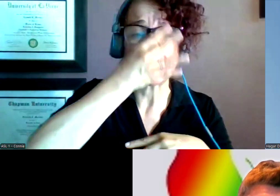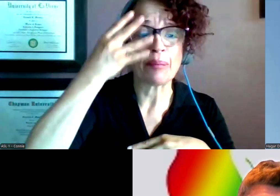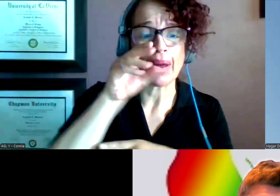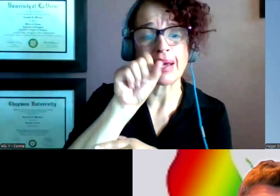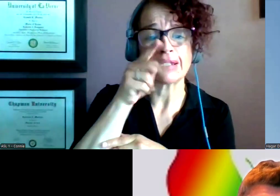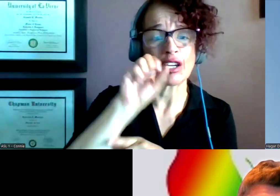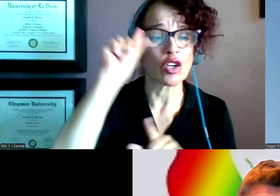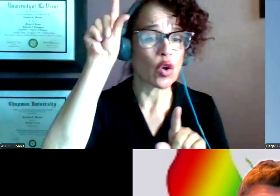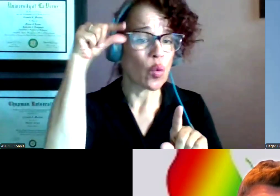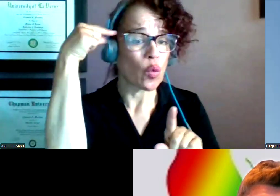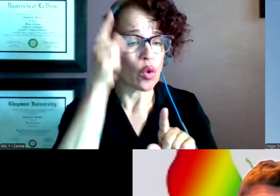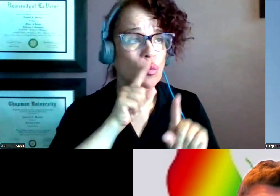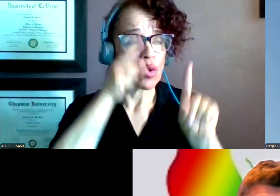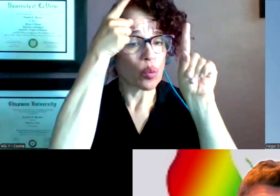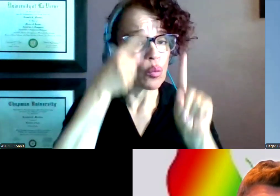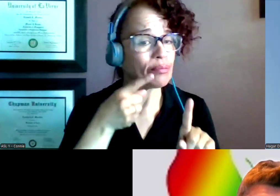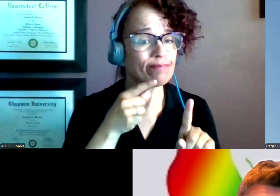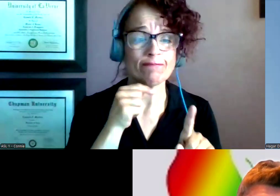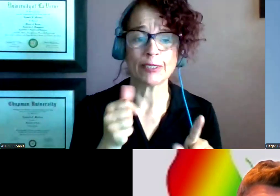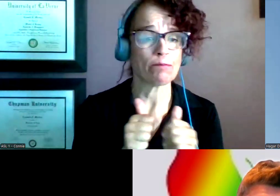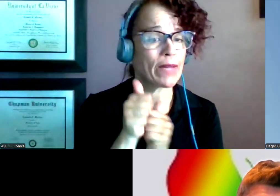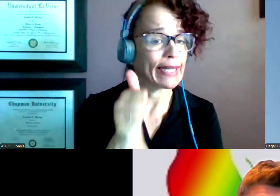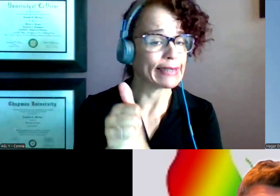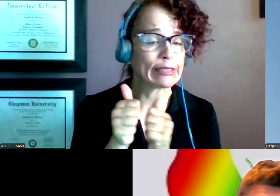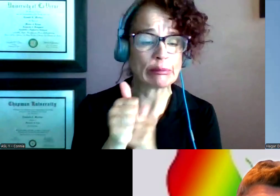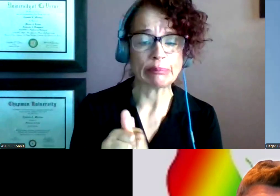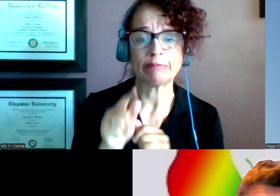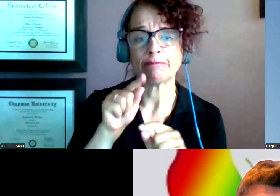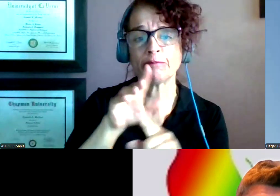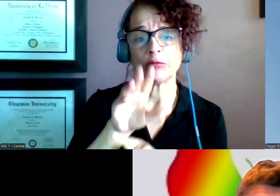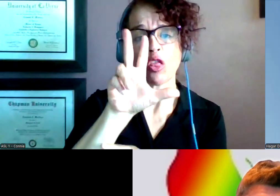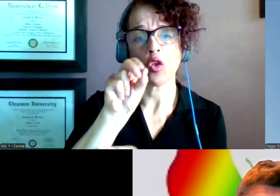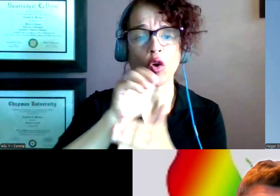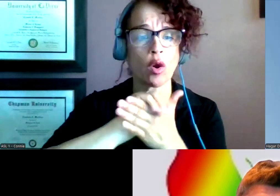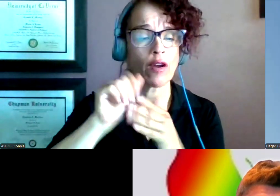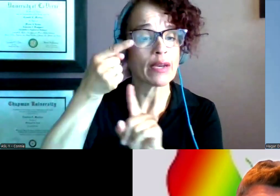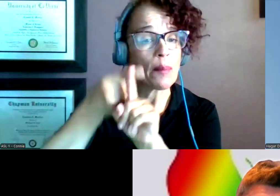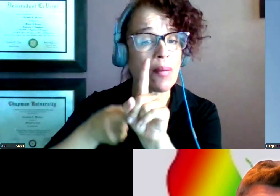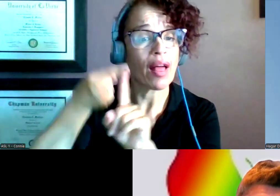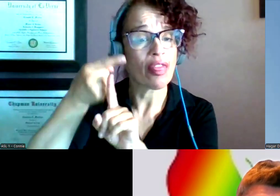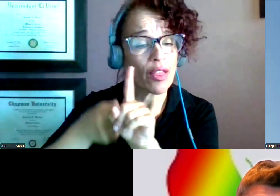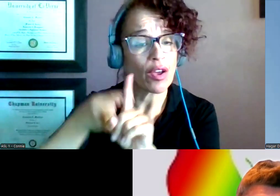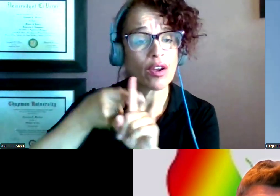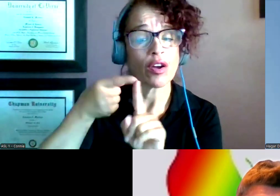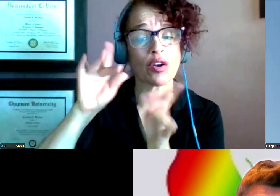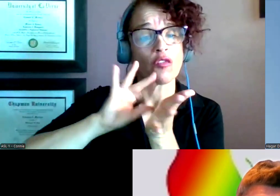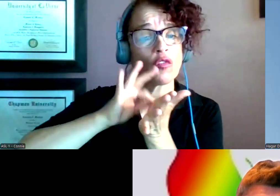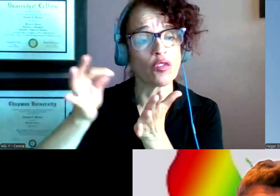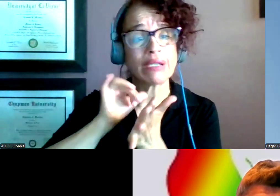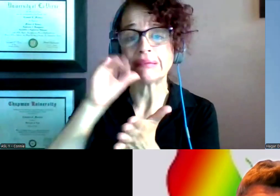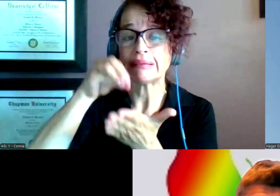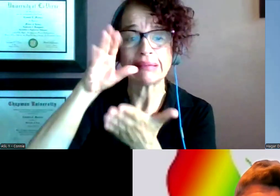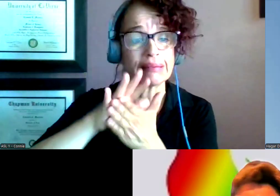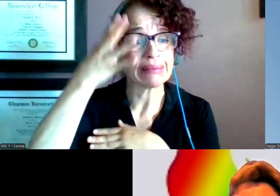which the governor's original proposal didn't have. Implementing $30 per month monthly premiums for Medi-Cal for